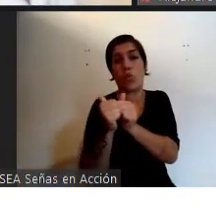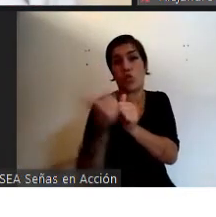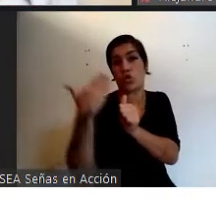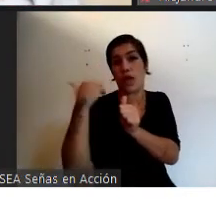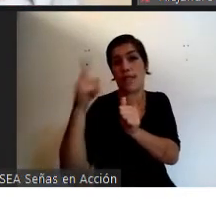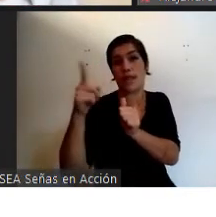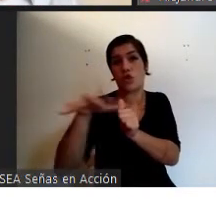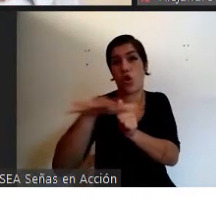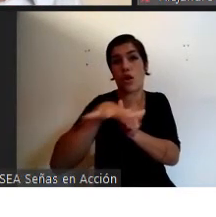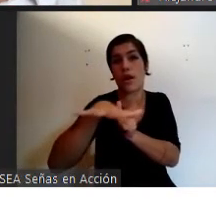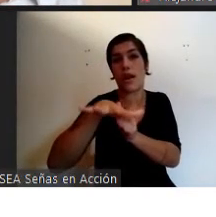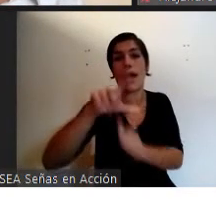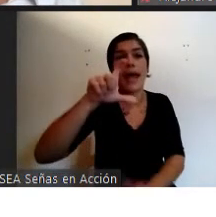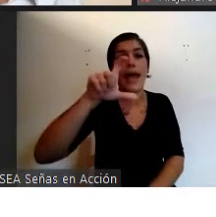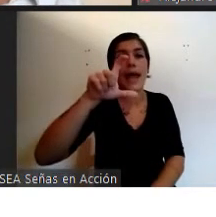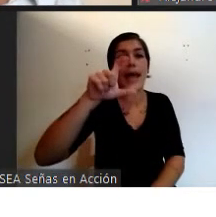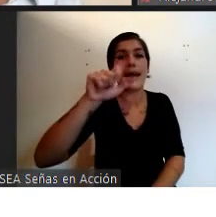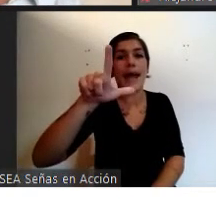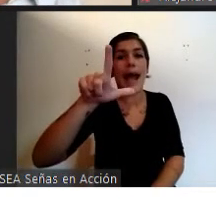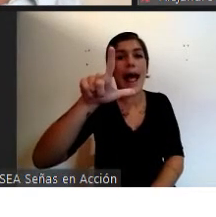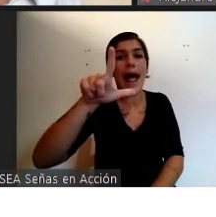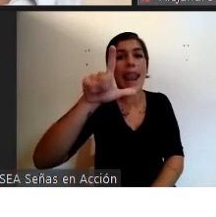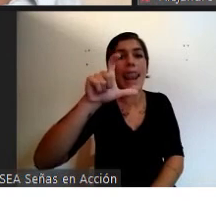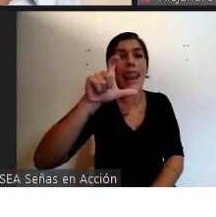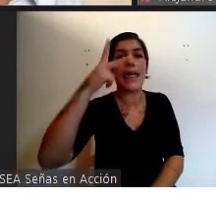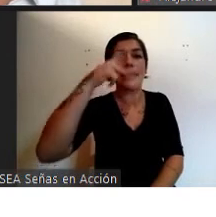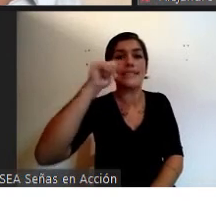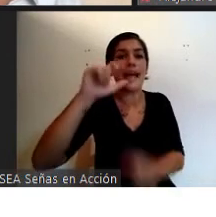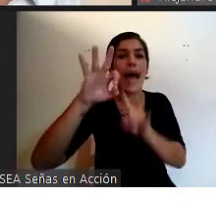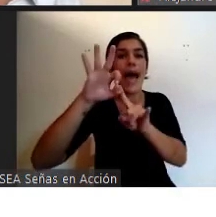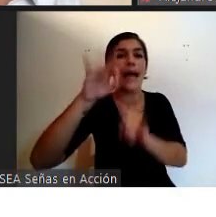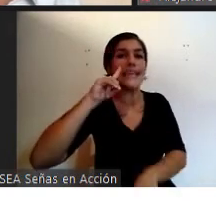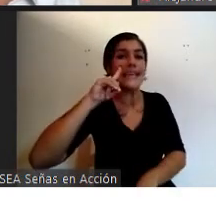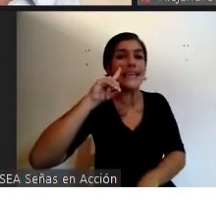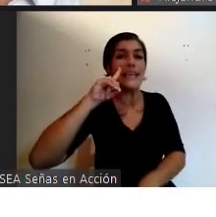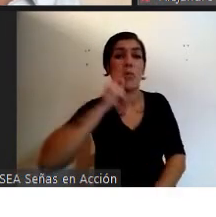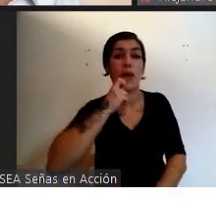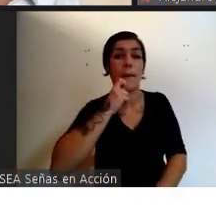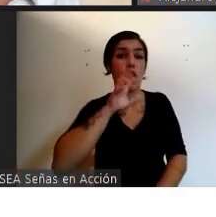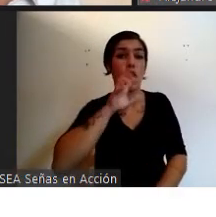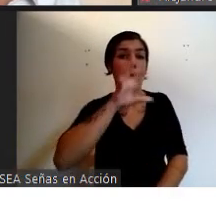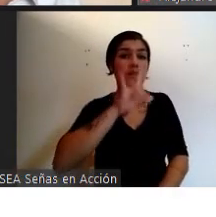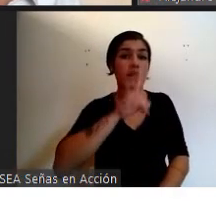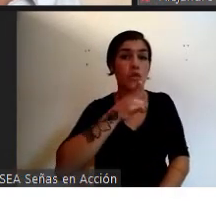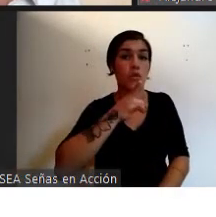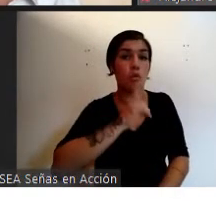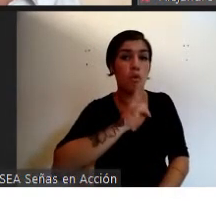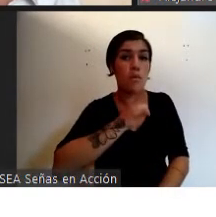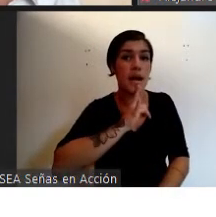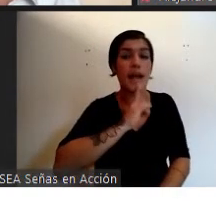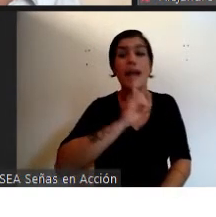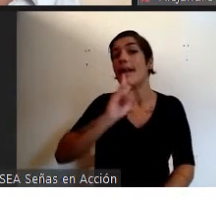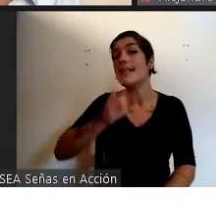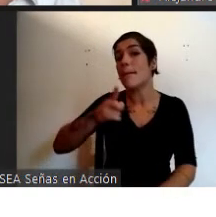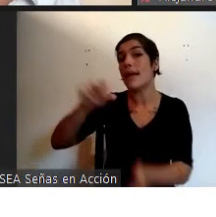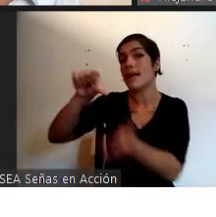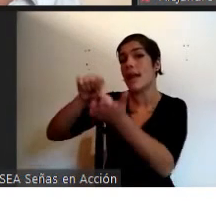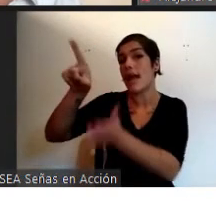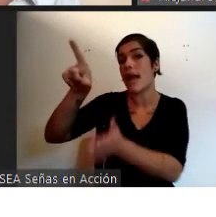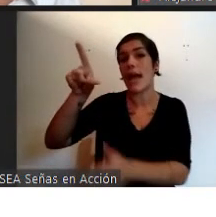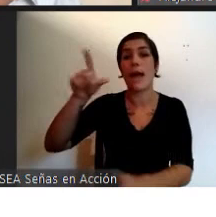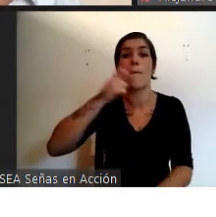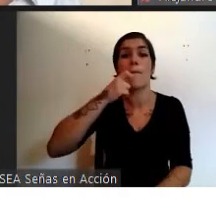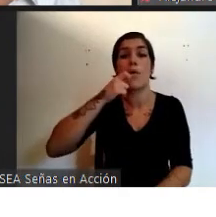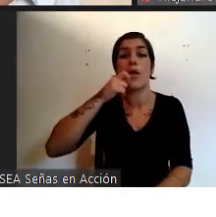the Calchaquí cultures in Tucumán and also in Peru as well. I believe that that is an